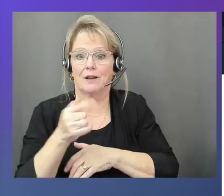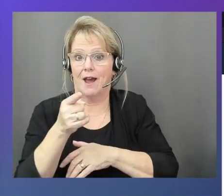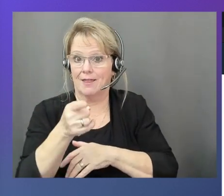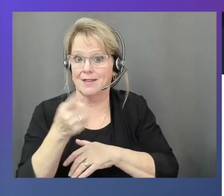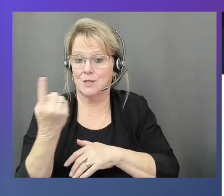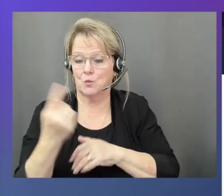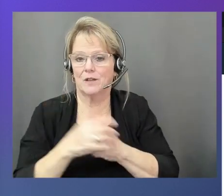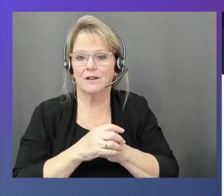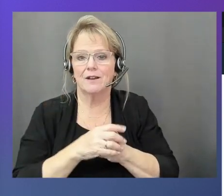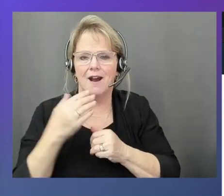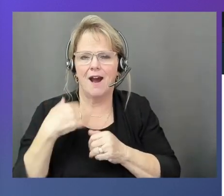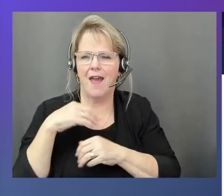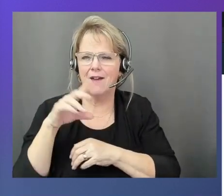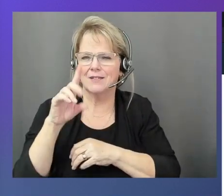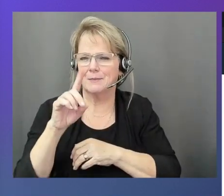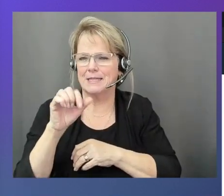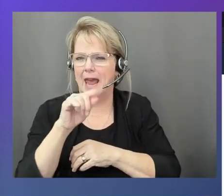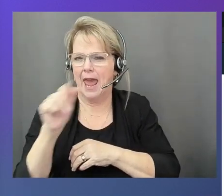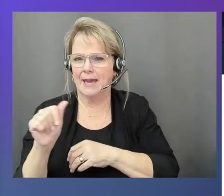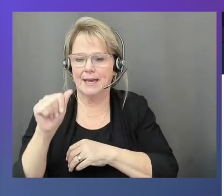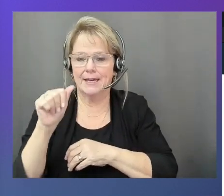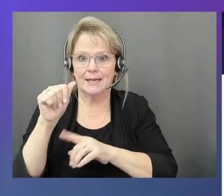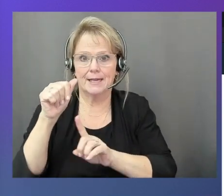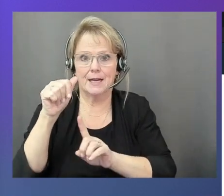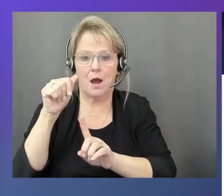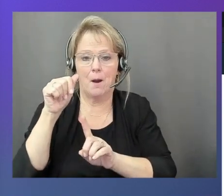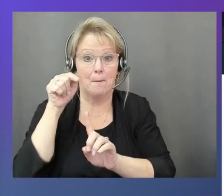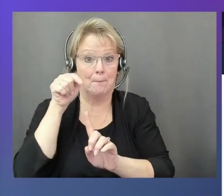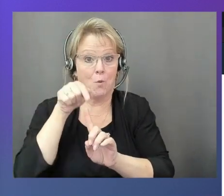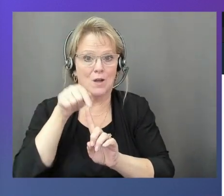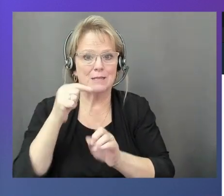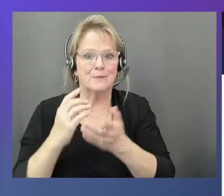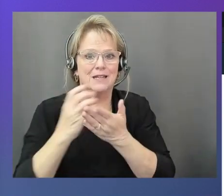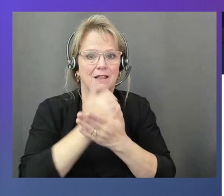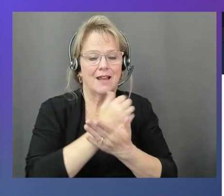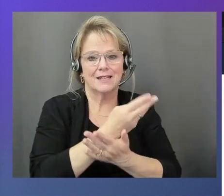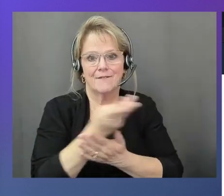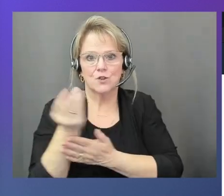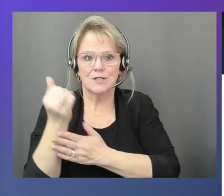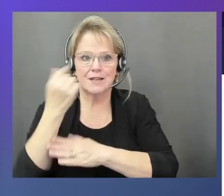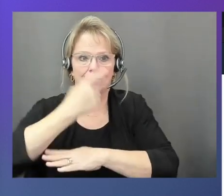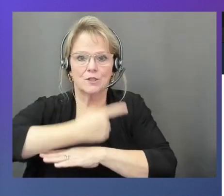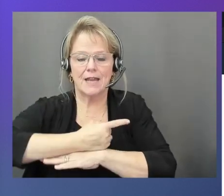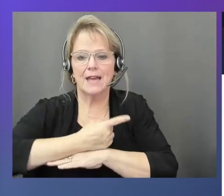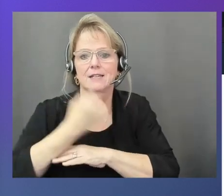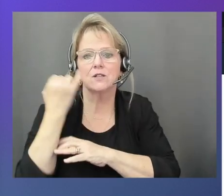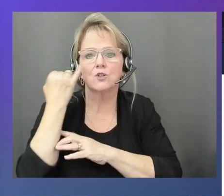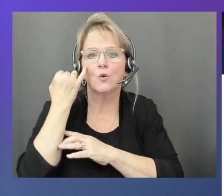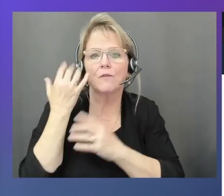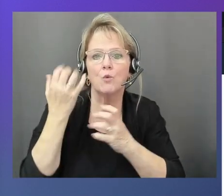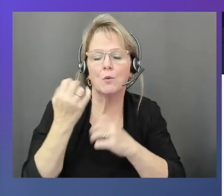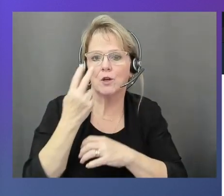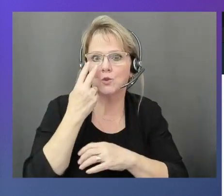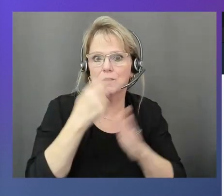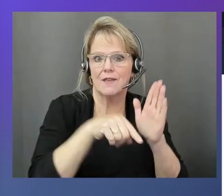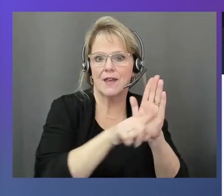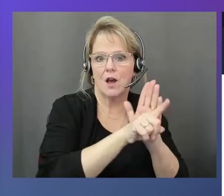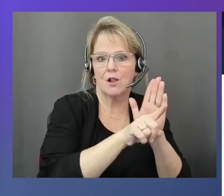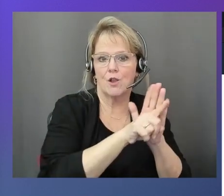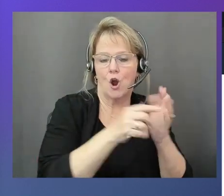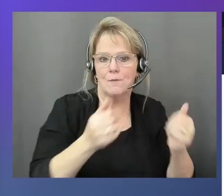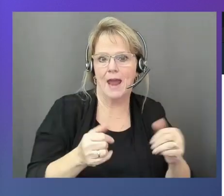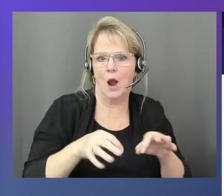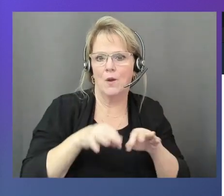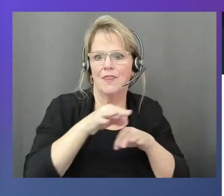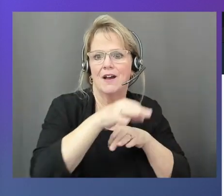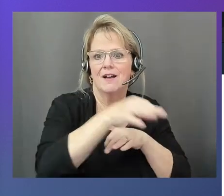I have some data points here that have been collecting for a number of days. So if we want to look at, we see there's an alarm right now on the latency coming